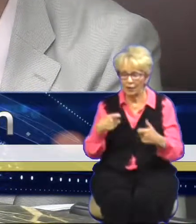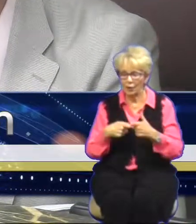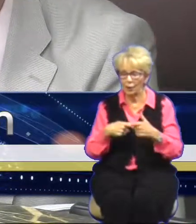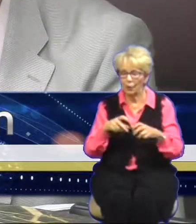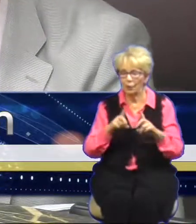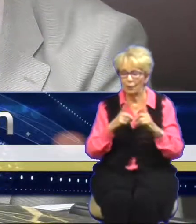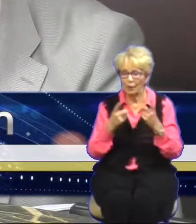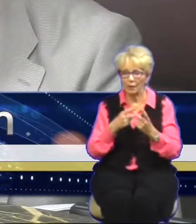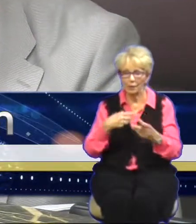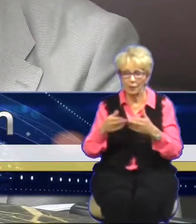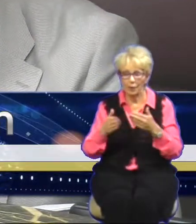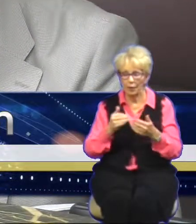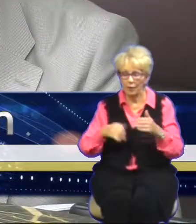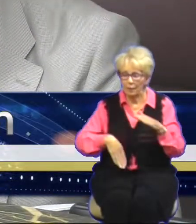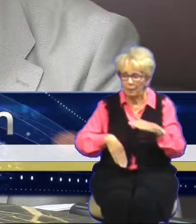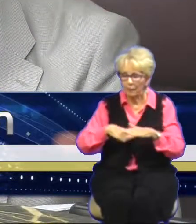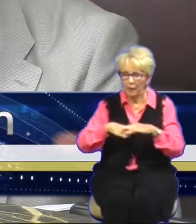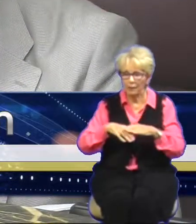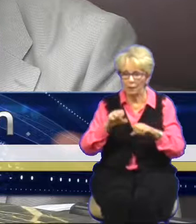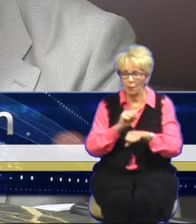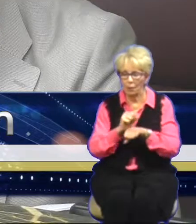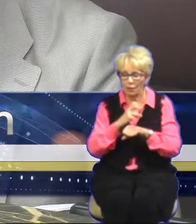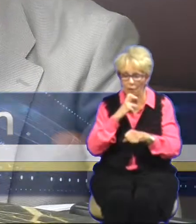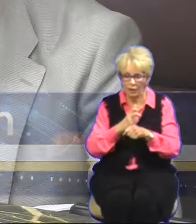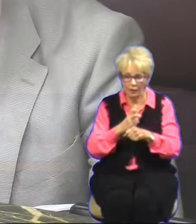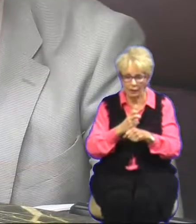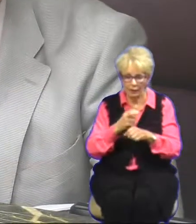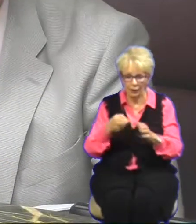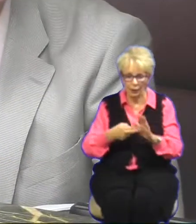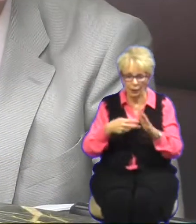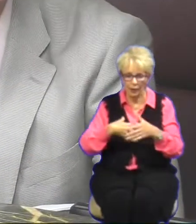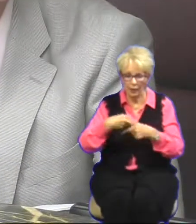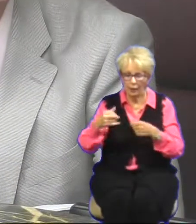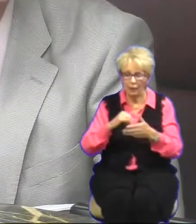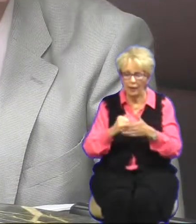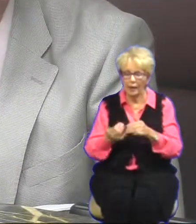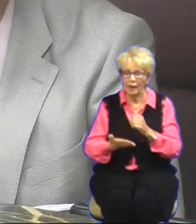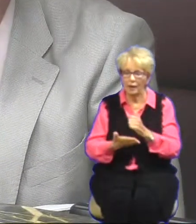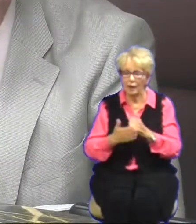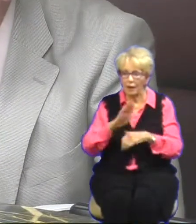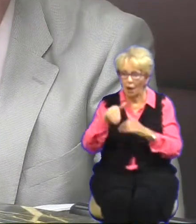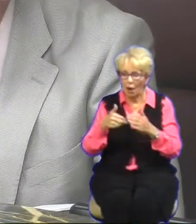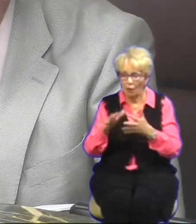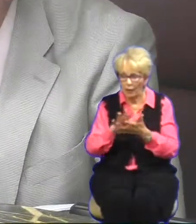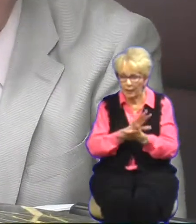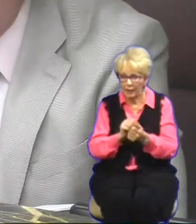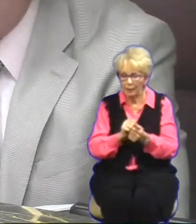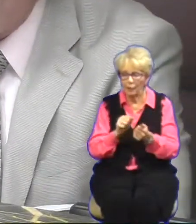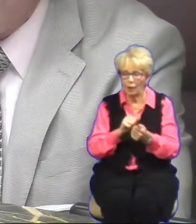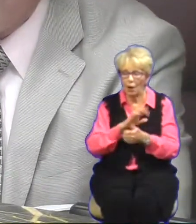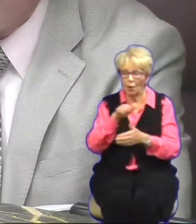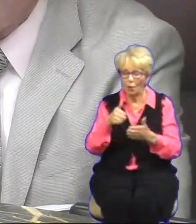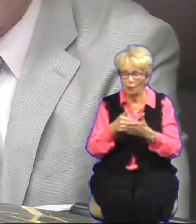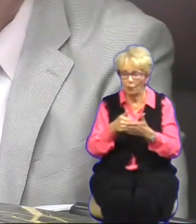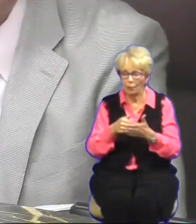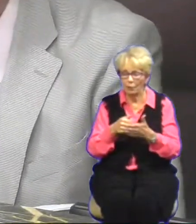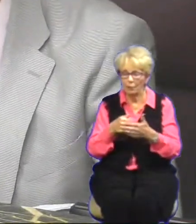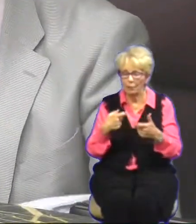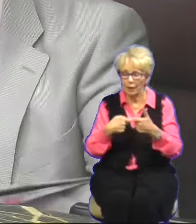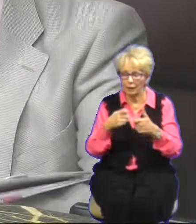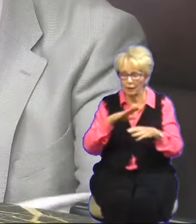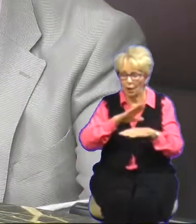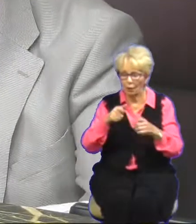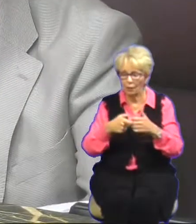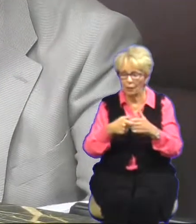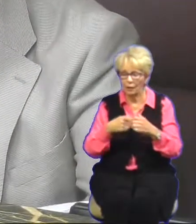department, despite a maximum effort, required outside assistance to promptly address all the damage and restore power to all customers. And